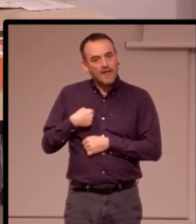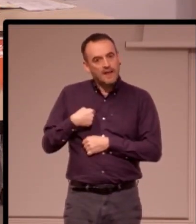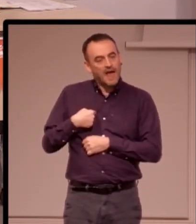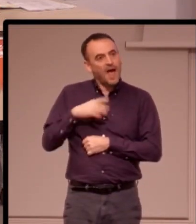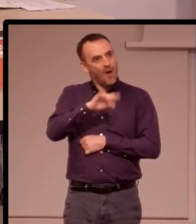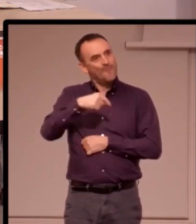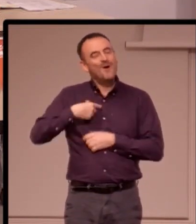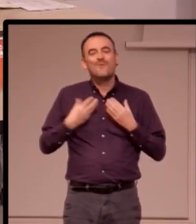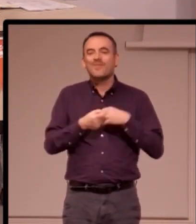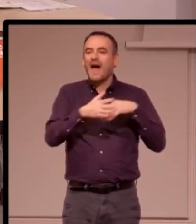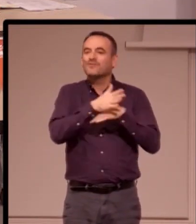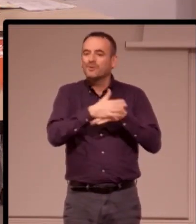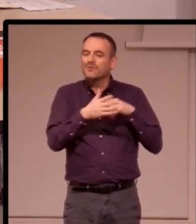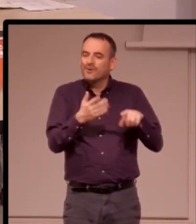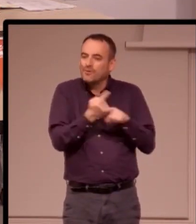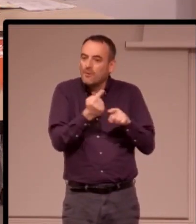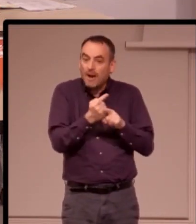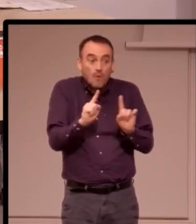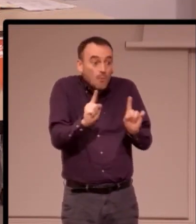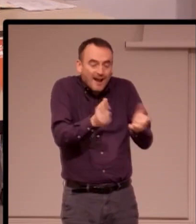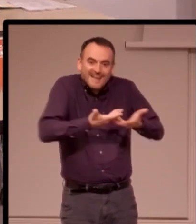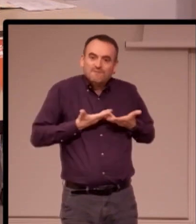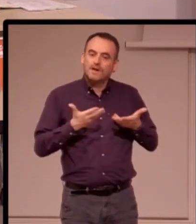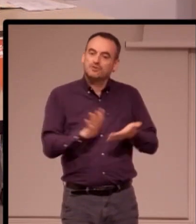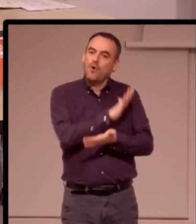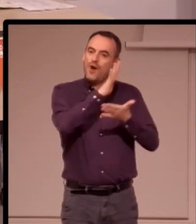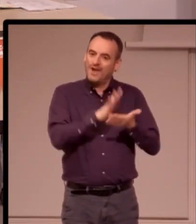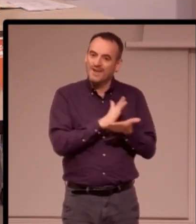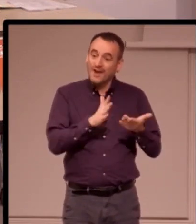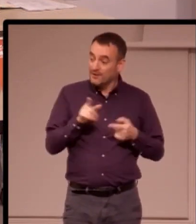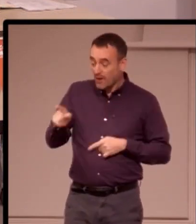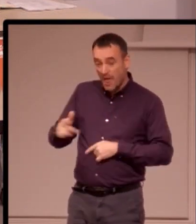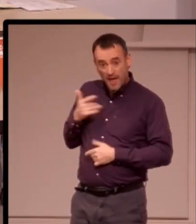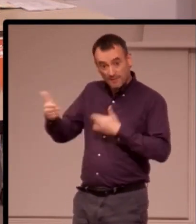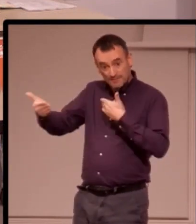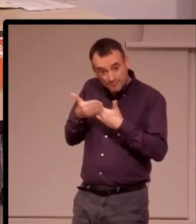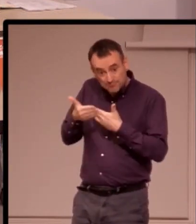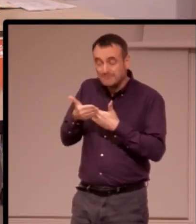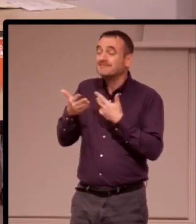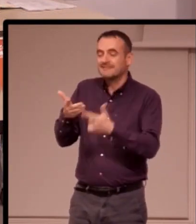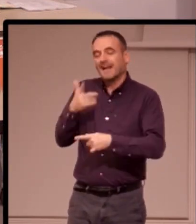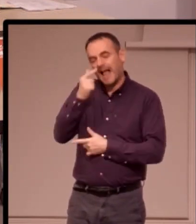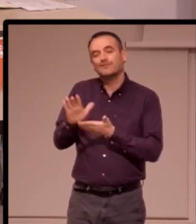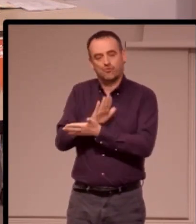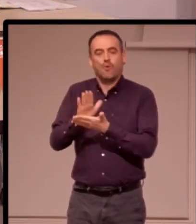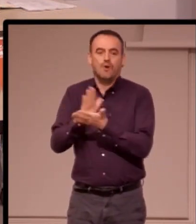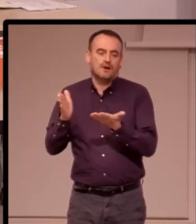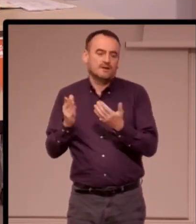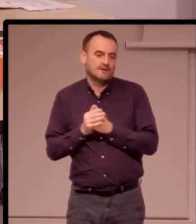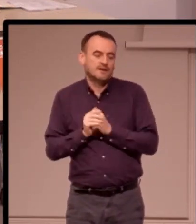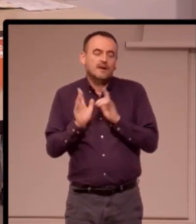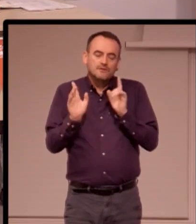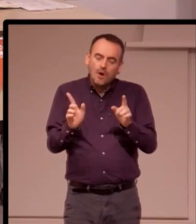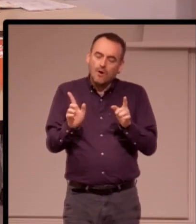that sparks joy. Joy is still sparked, even, and I think kind of to summarise the question, absolutely,